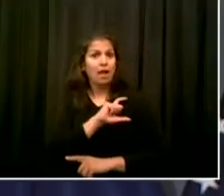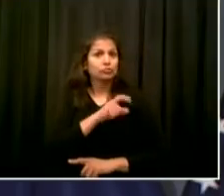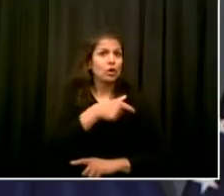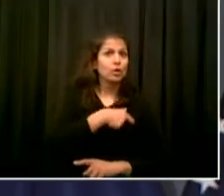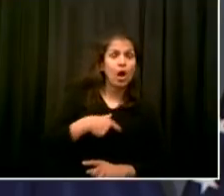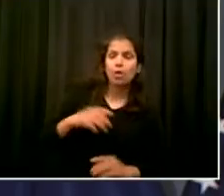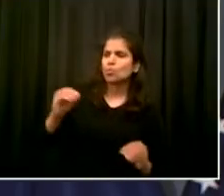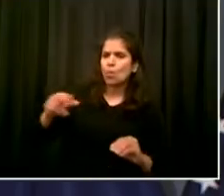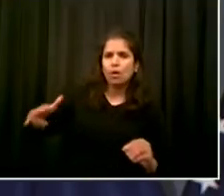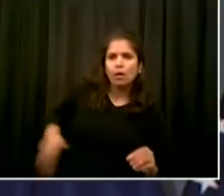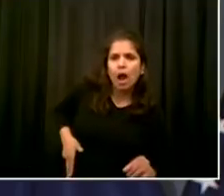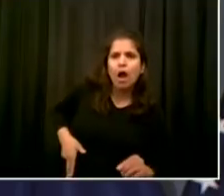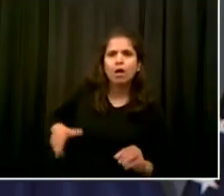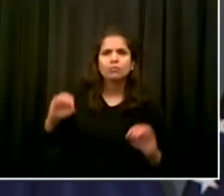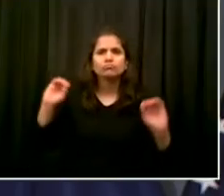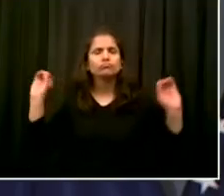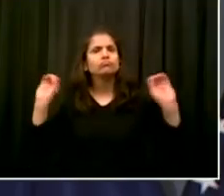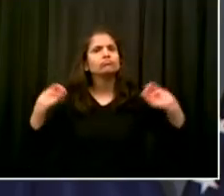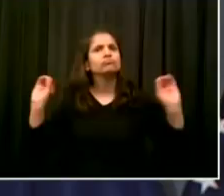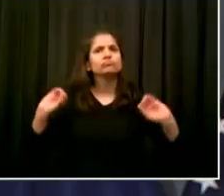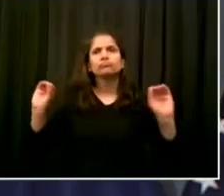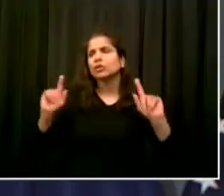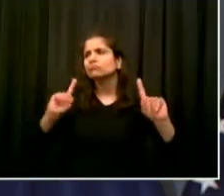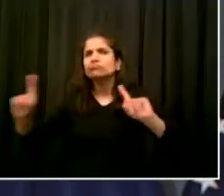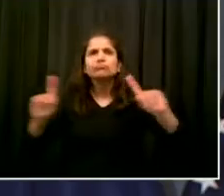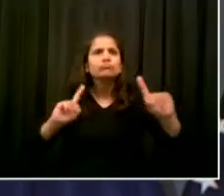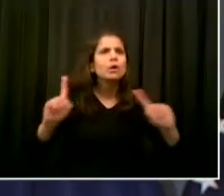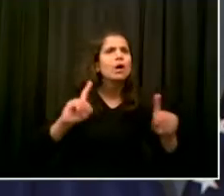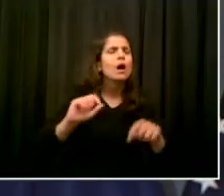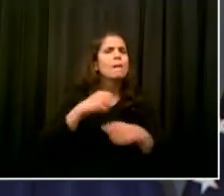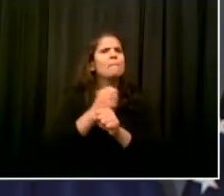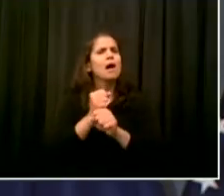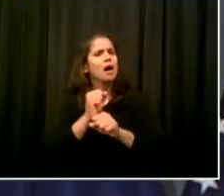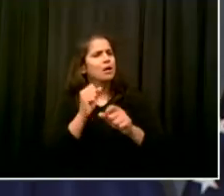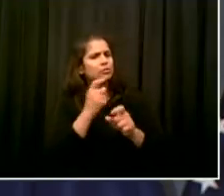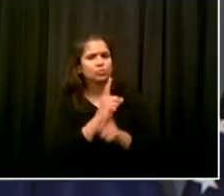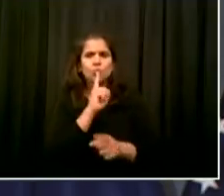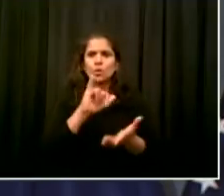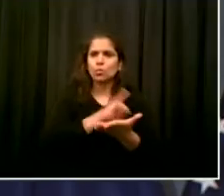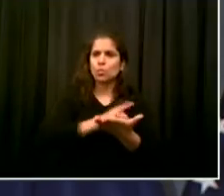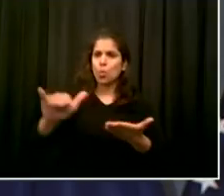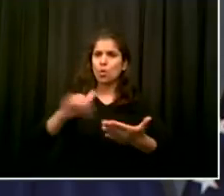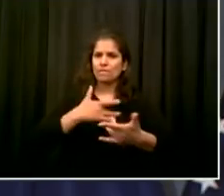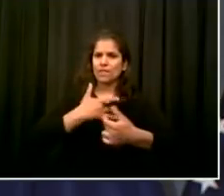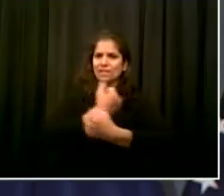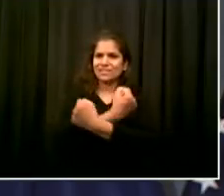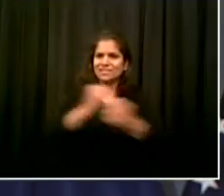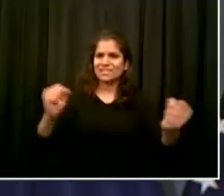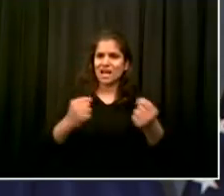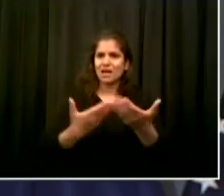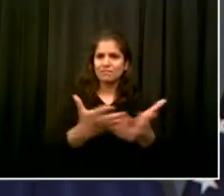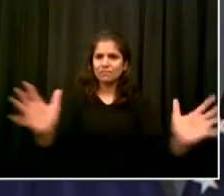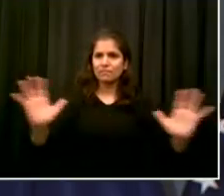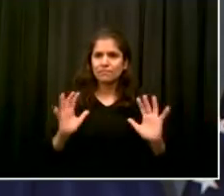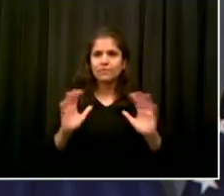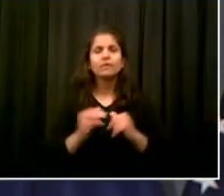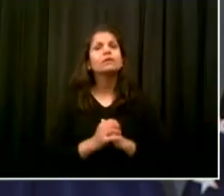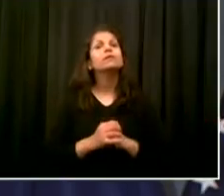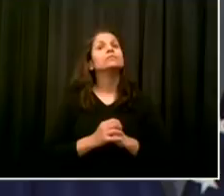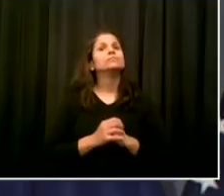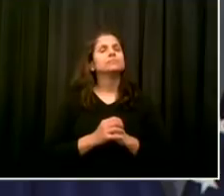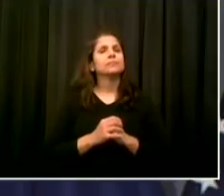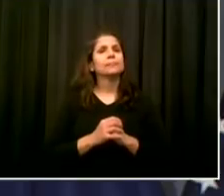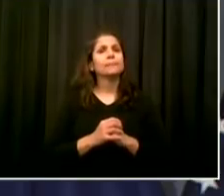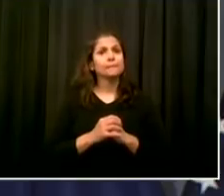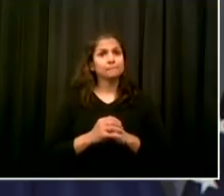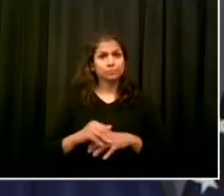in the nation. Because of this administration and its continued financial support,